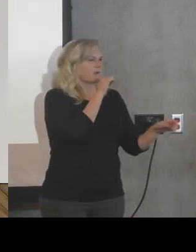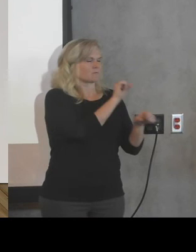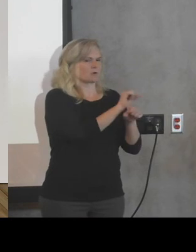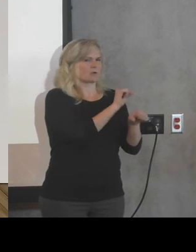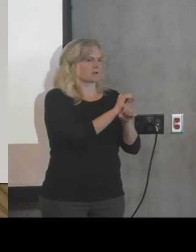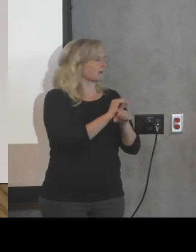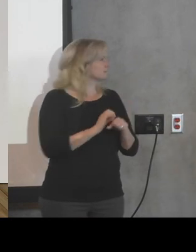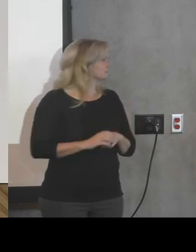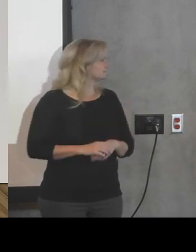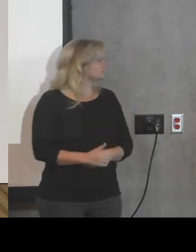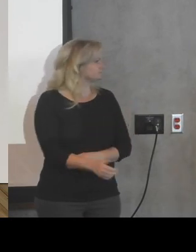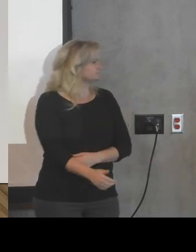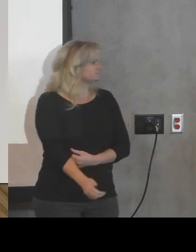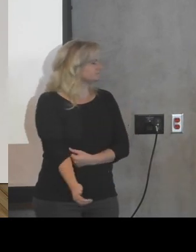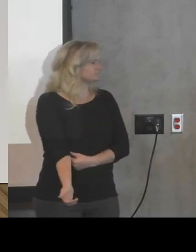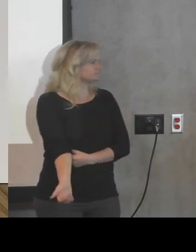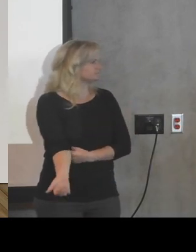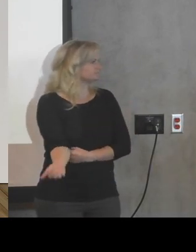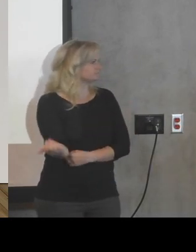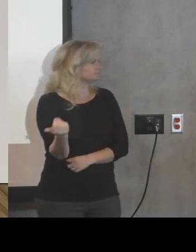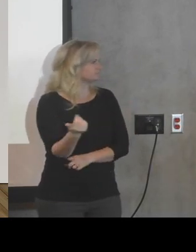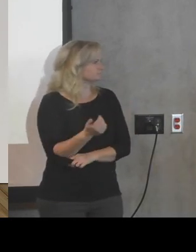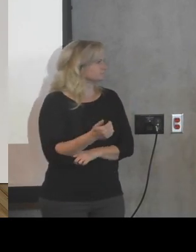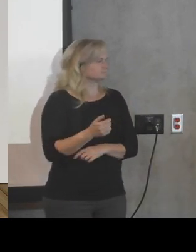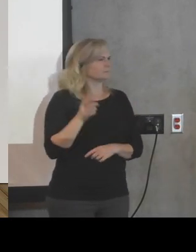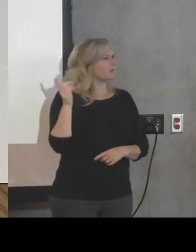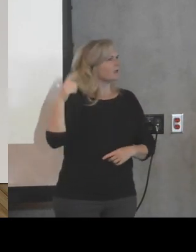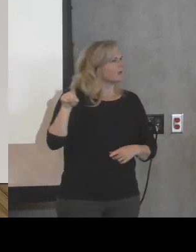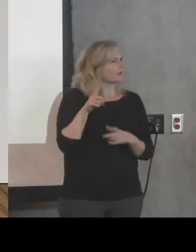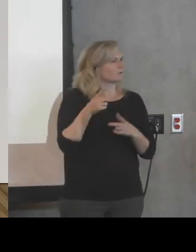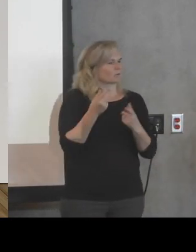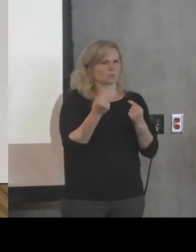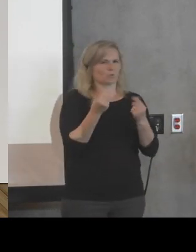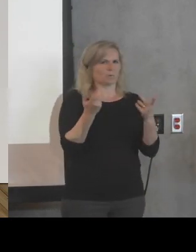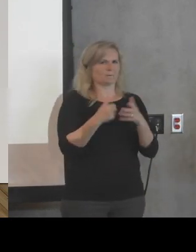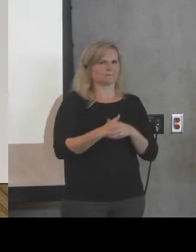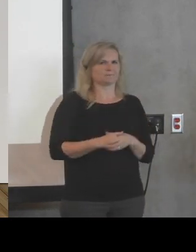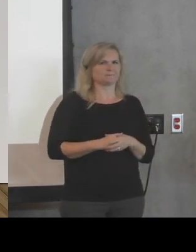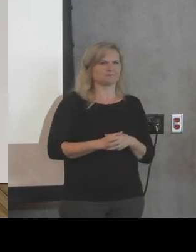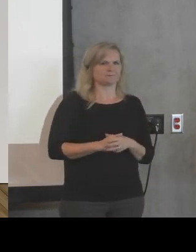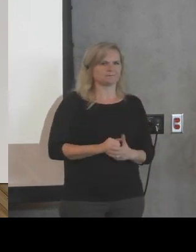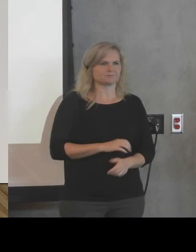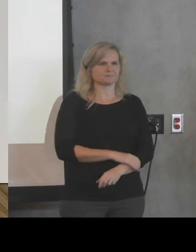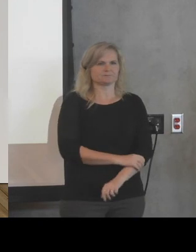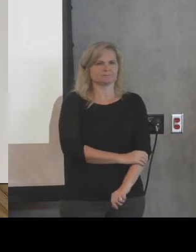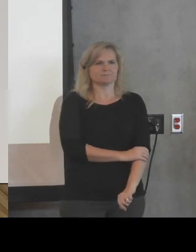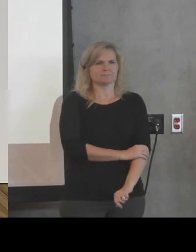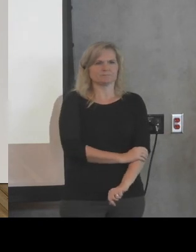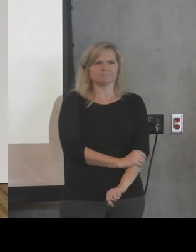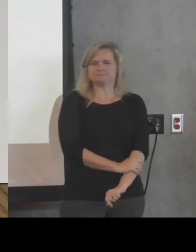In the Nerdlink. Excellent. What were they doing in the Nerdlink?